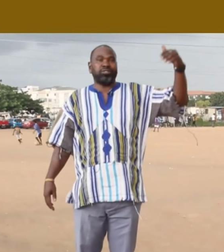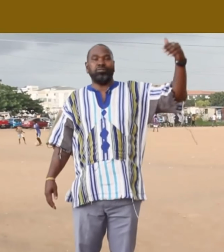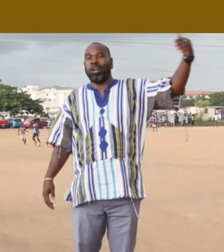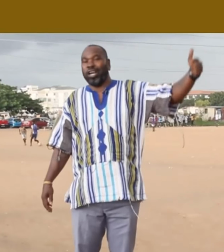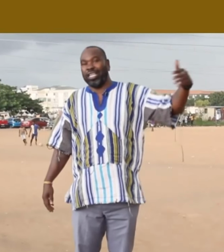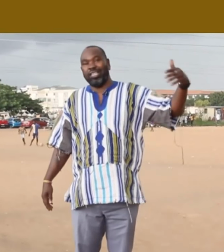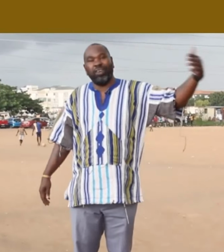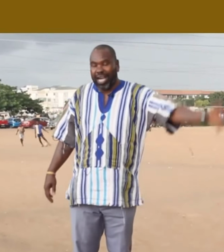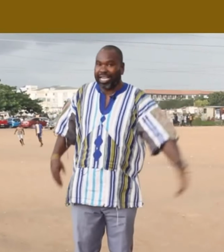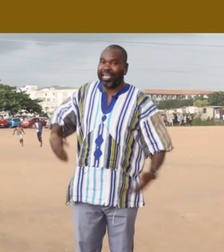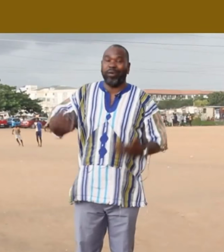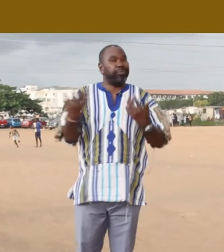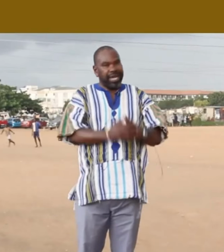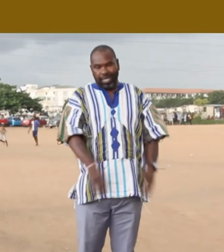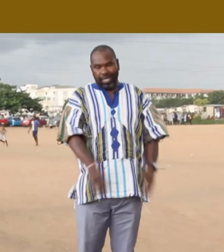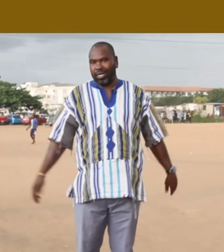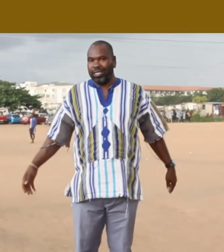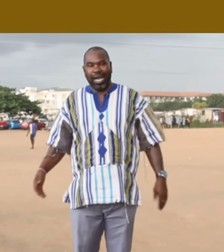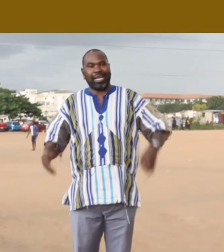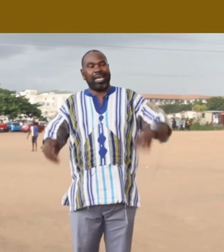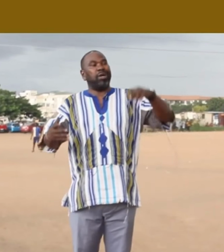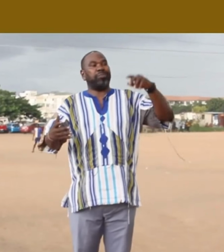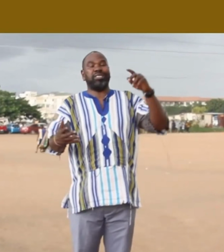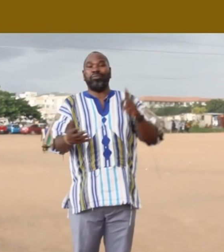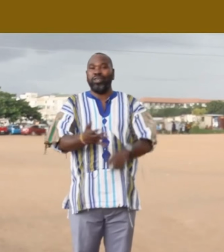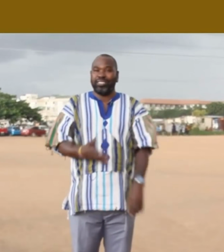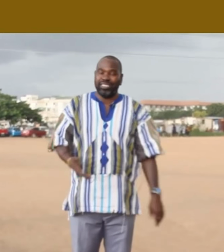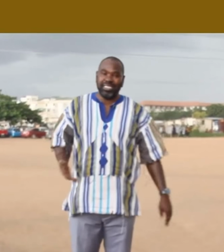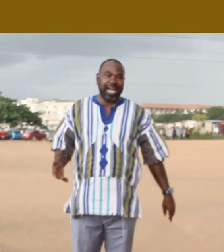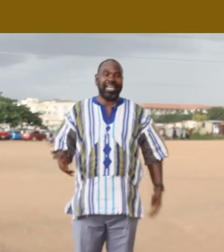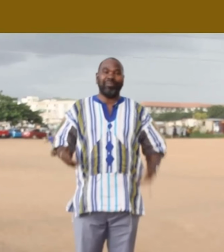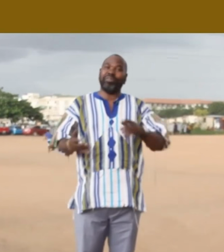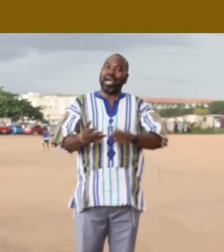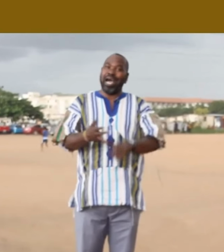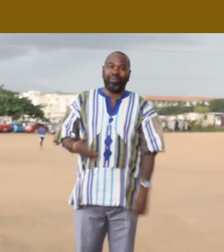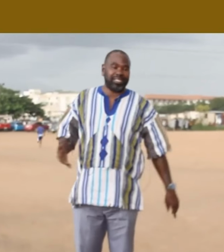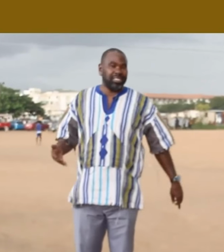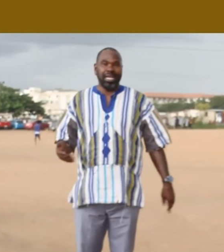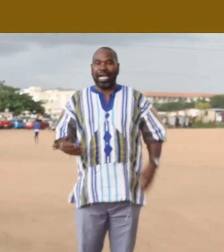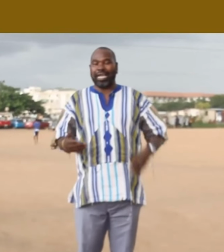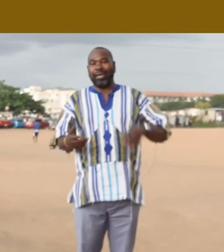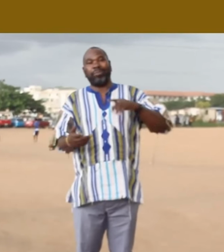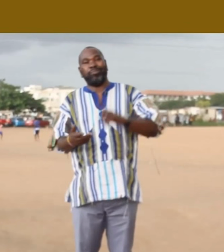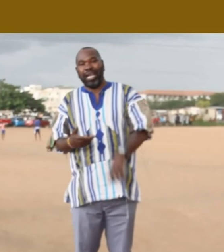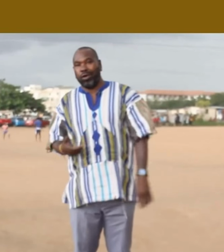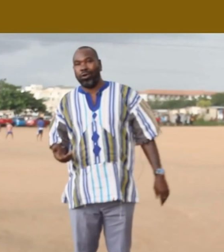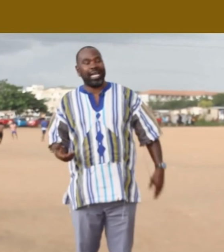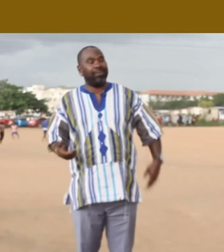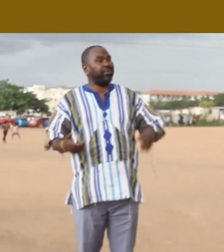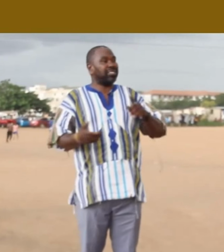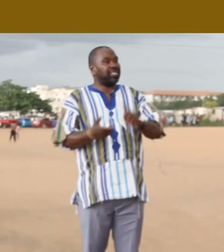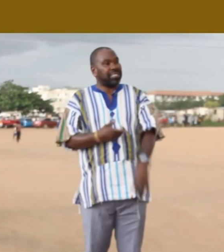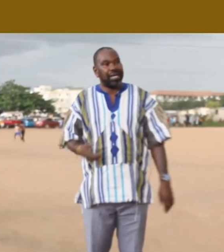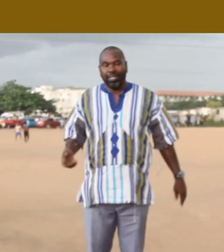Backyard. I came up in WST. I came up in the Ibex. I came up in the Black Hole. I came up in the Tip Top. I came up in the East Side.